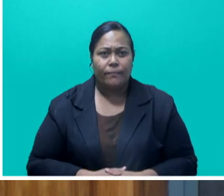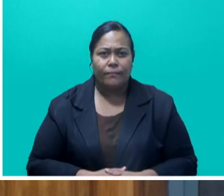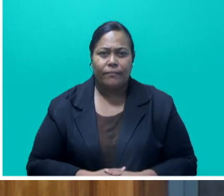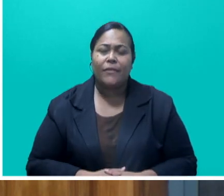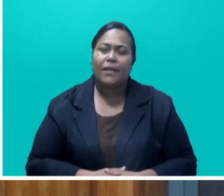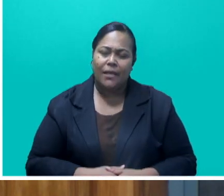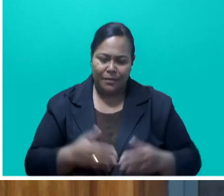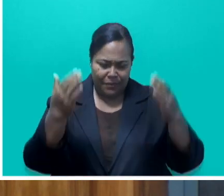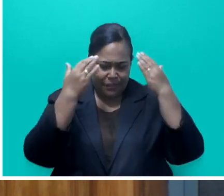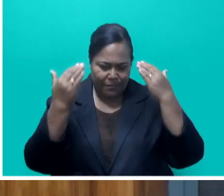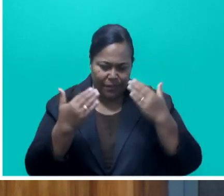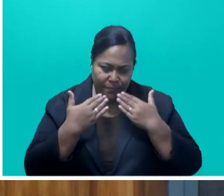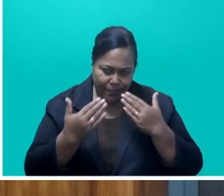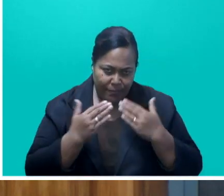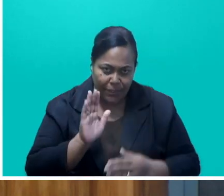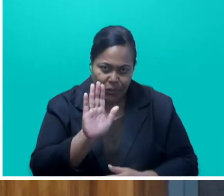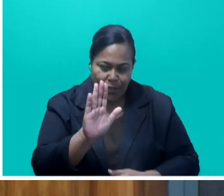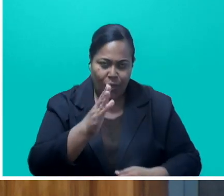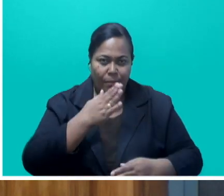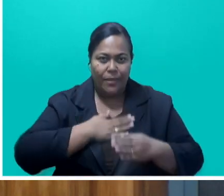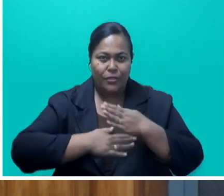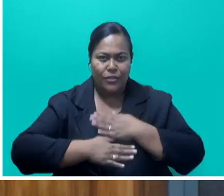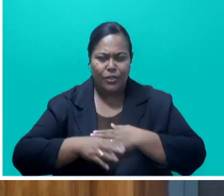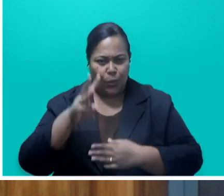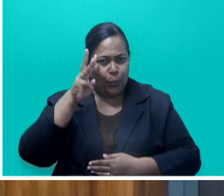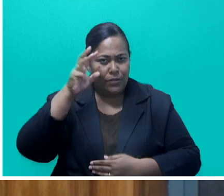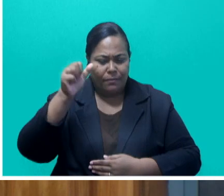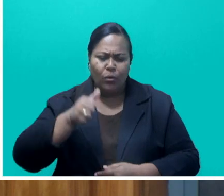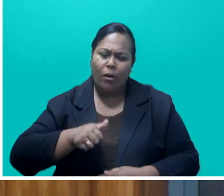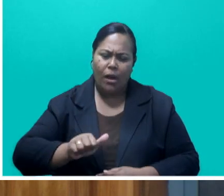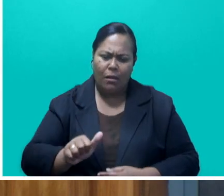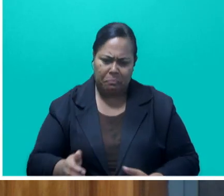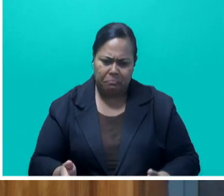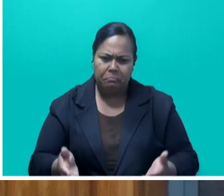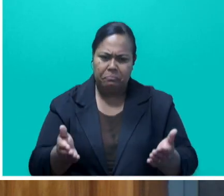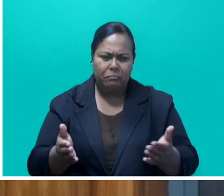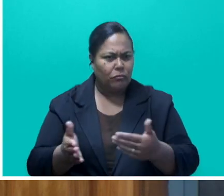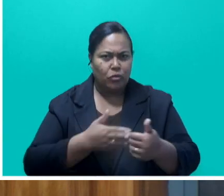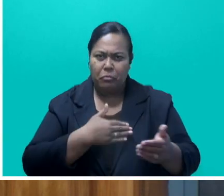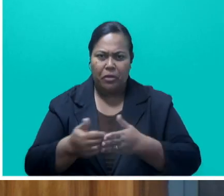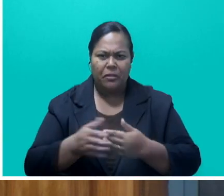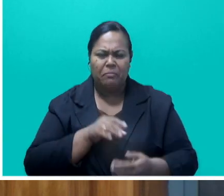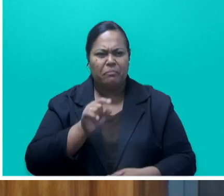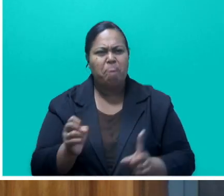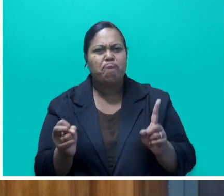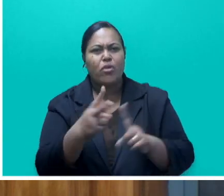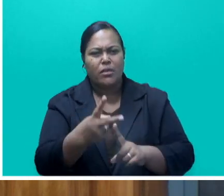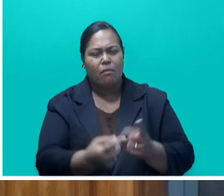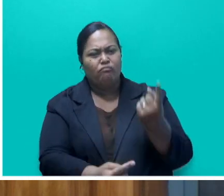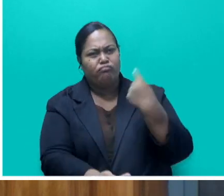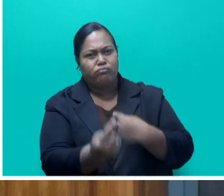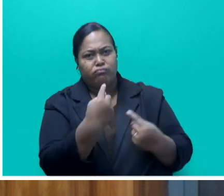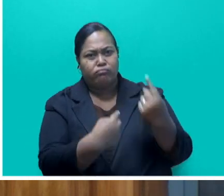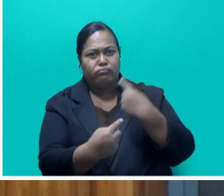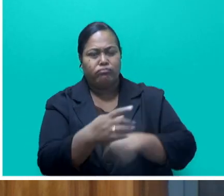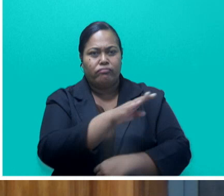your patience and wisdom in allowing the proceedings despite the toxic and poisonous reply by